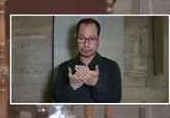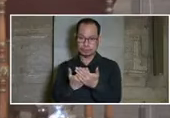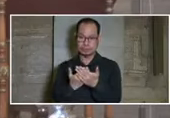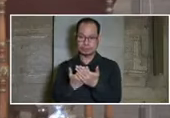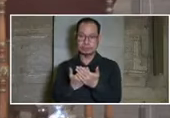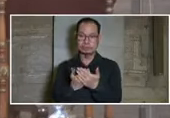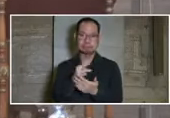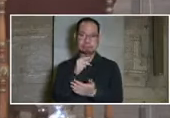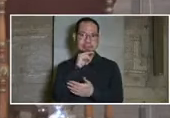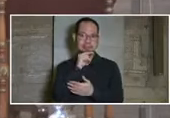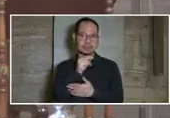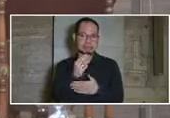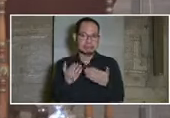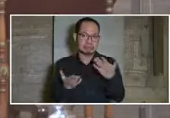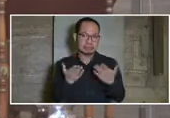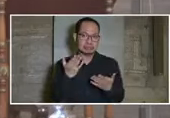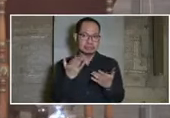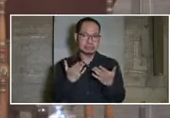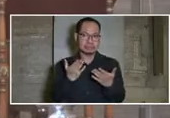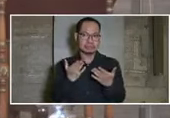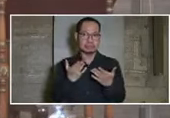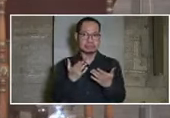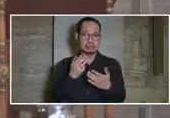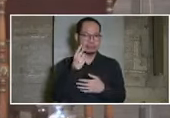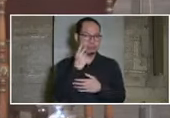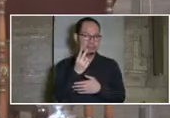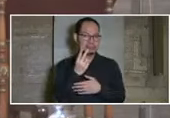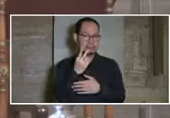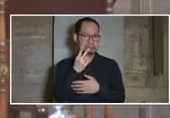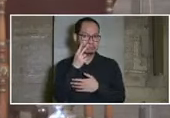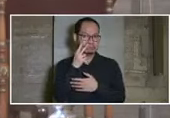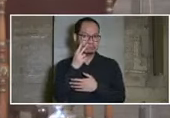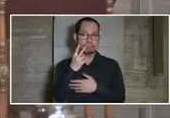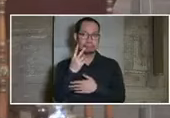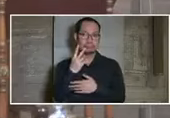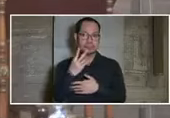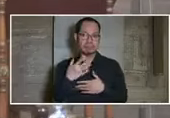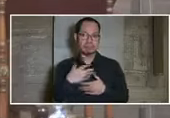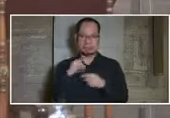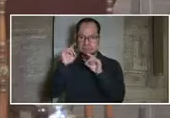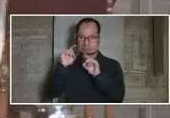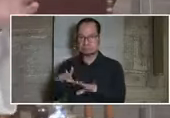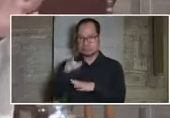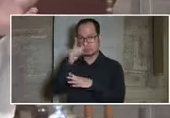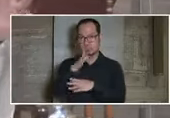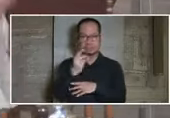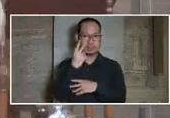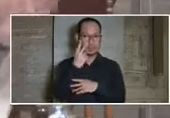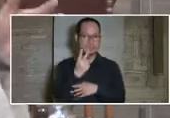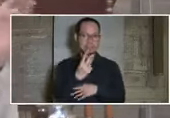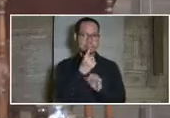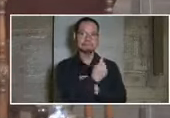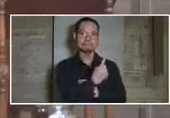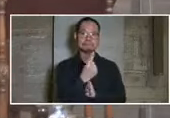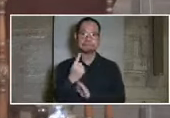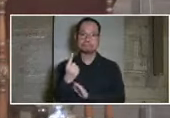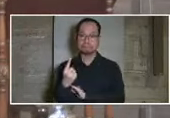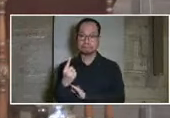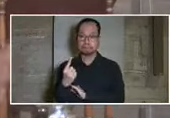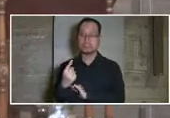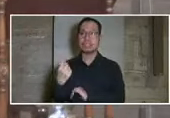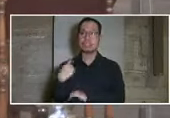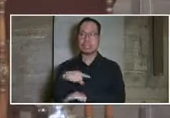Hindi naman po siguro nakikita ng Diyos o ayaw ng Diyos na nakikita ang bawat isa sa